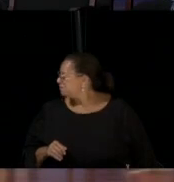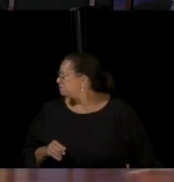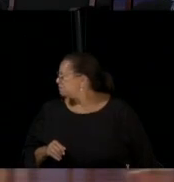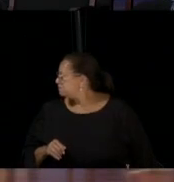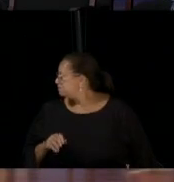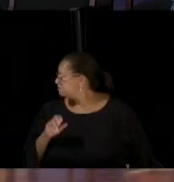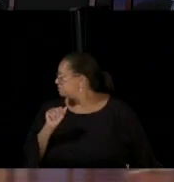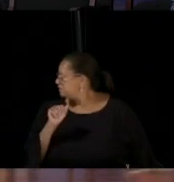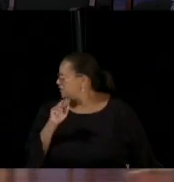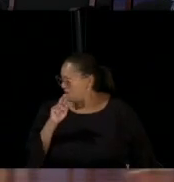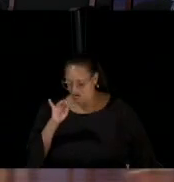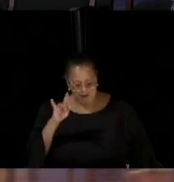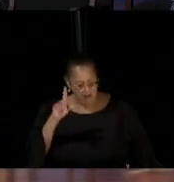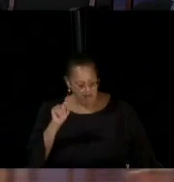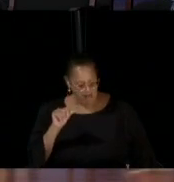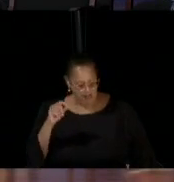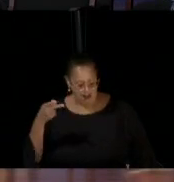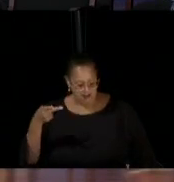Arnav Patel.